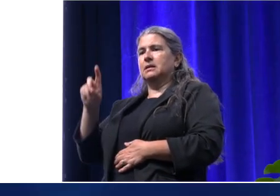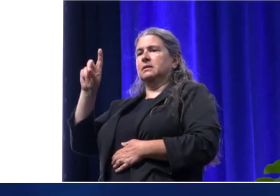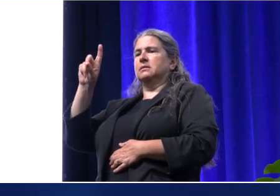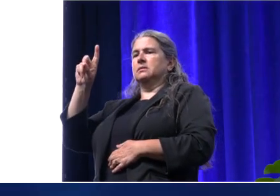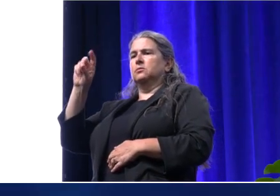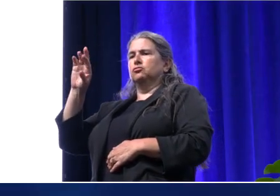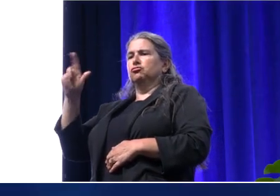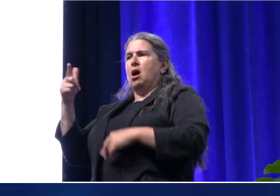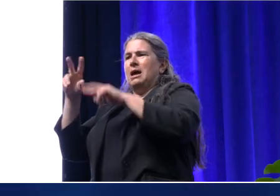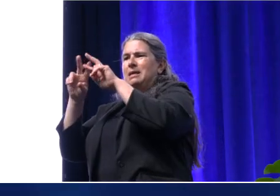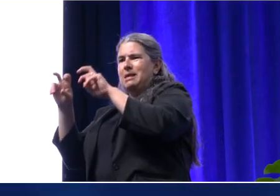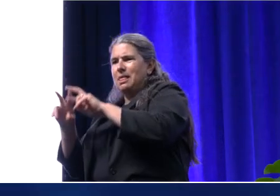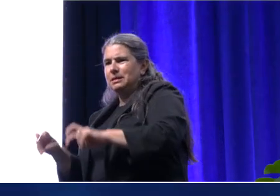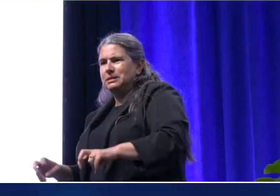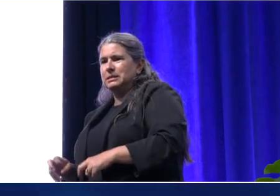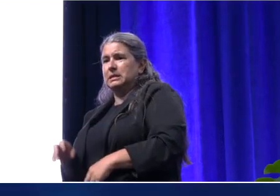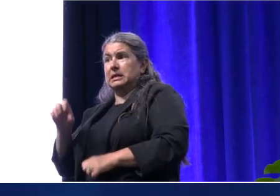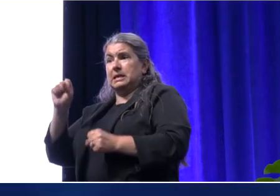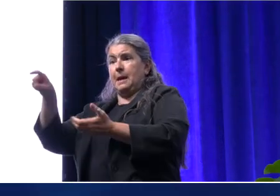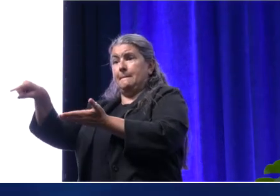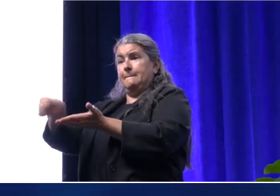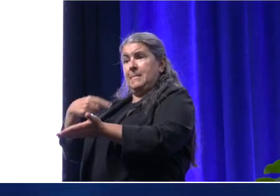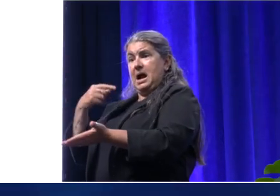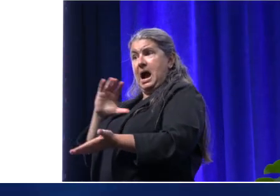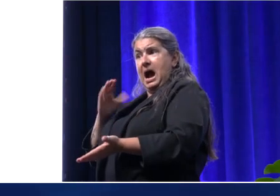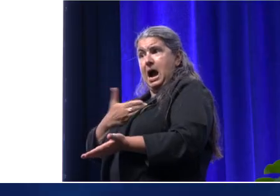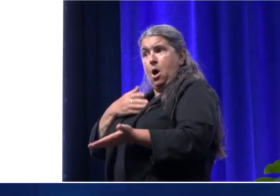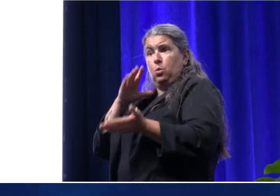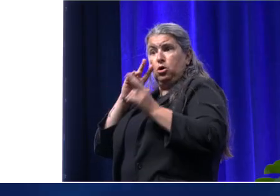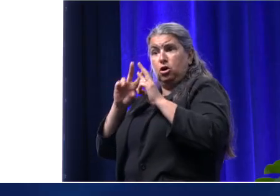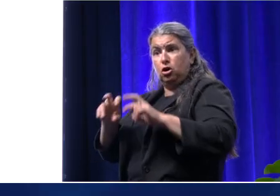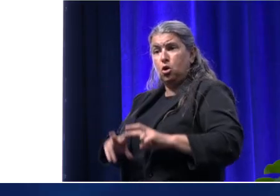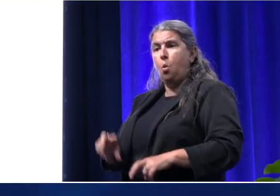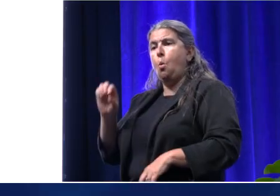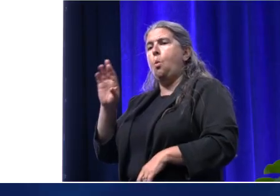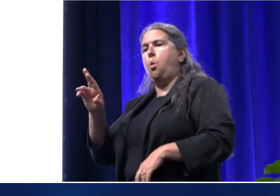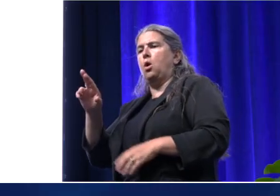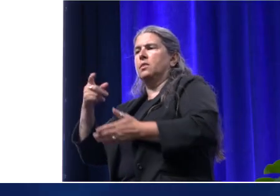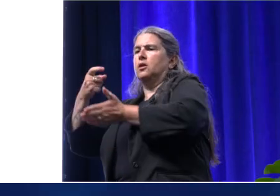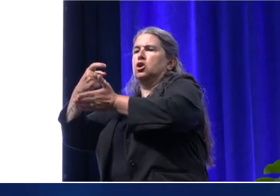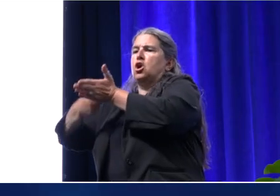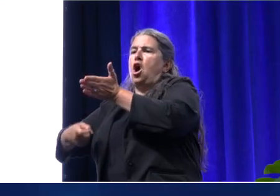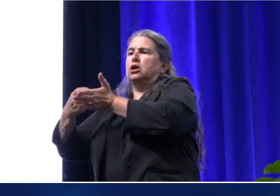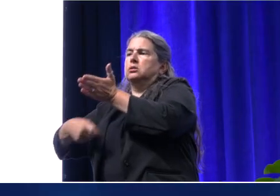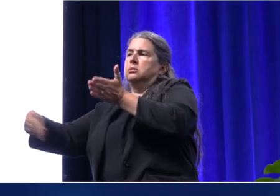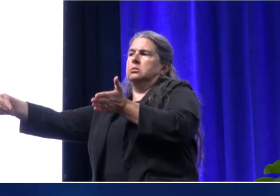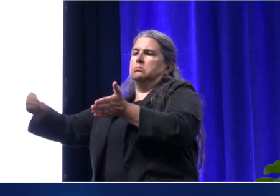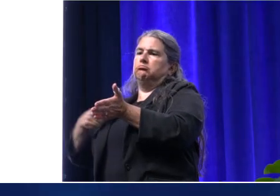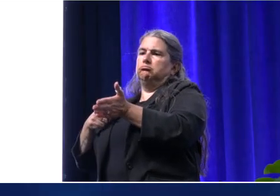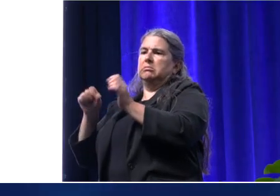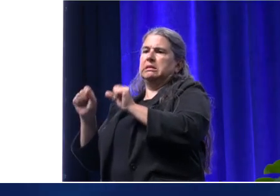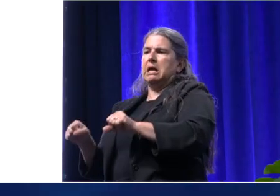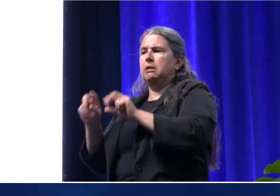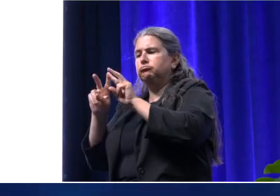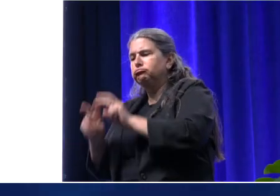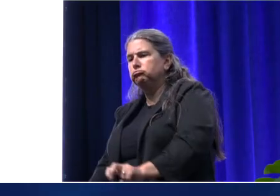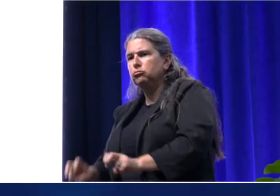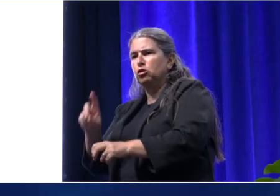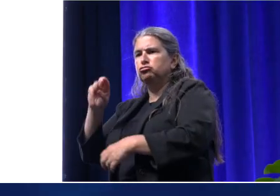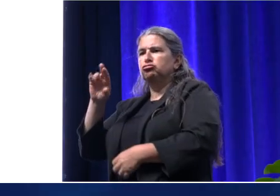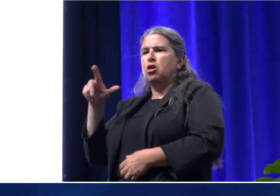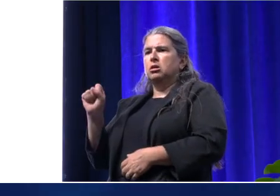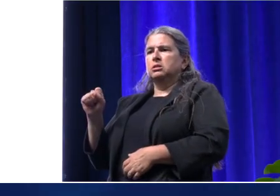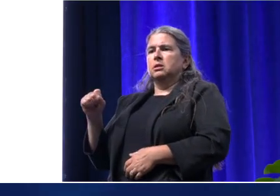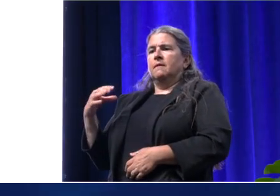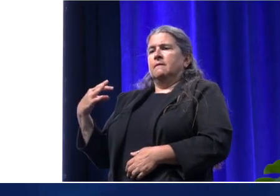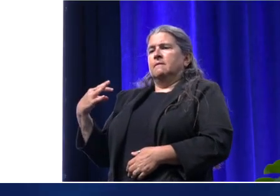free or at cost. I'm also an uncompensated board member and co-founder of Remedy Alliance for the People, which is a